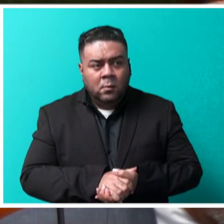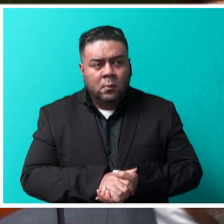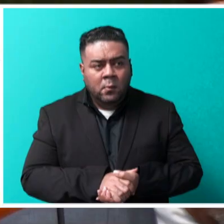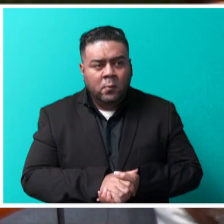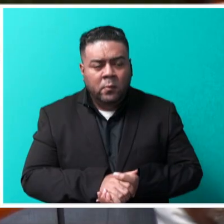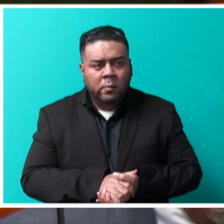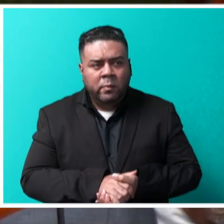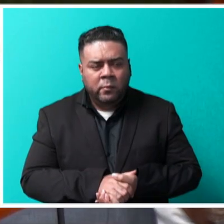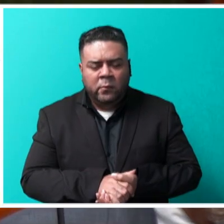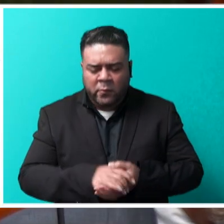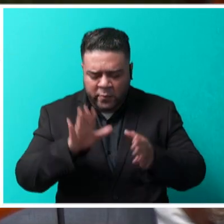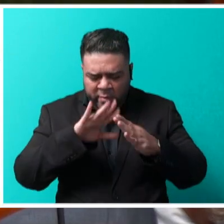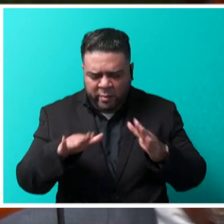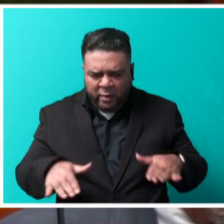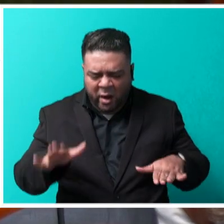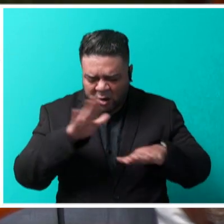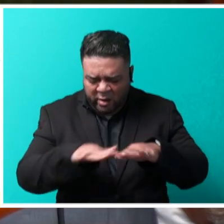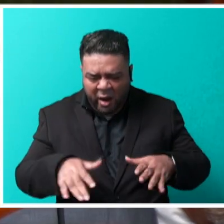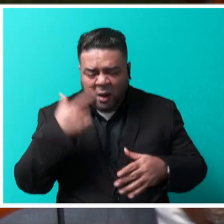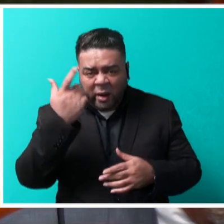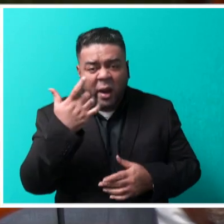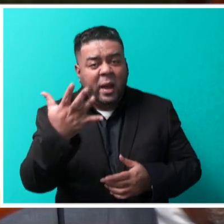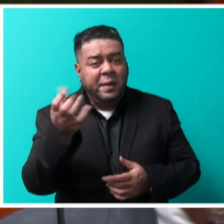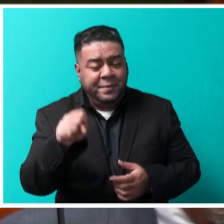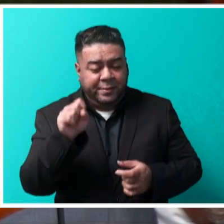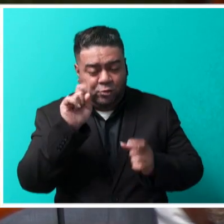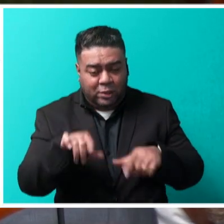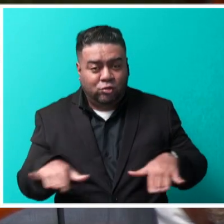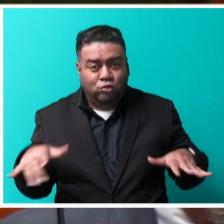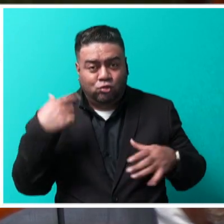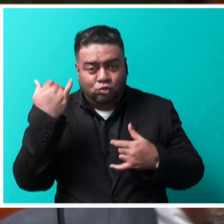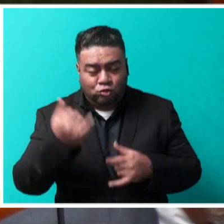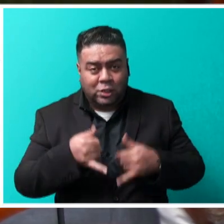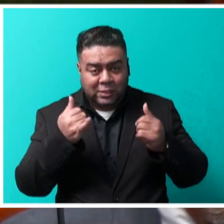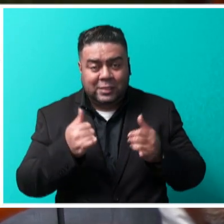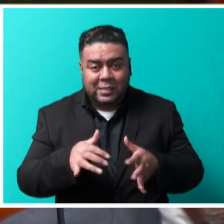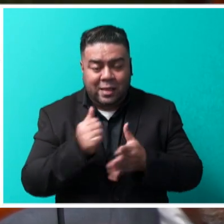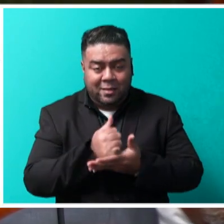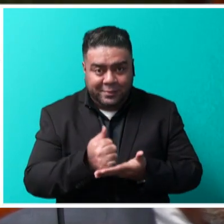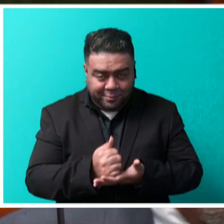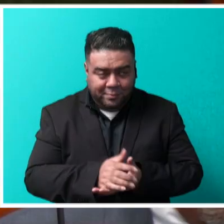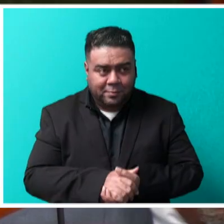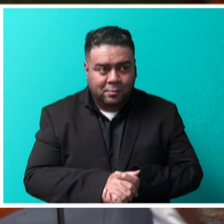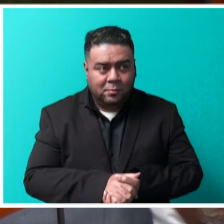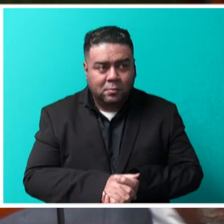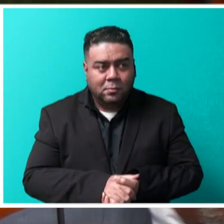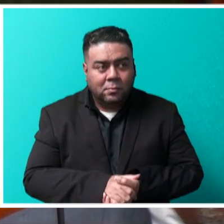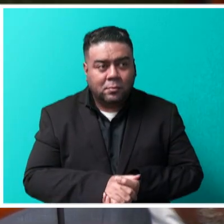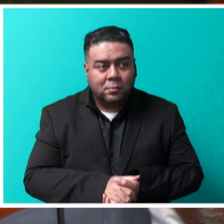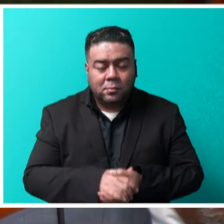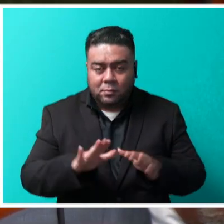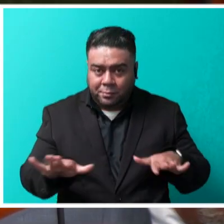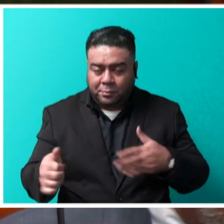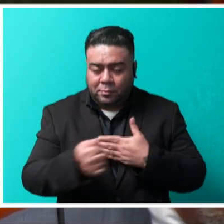of the landmark Child Care and Protection Act and the Child Justice Act, while facilitating the expansion of vital child